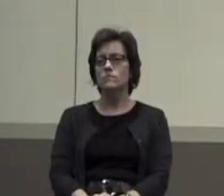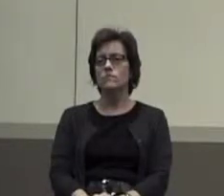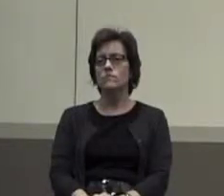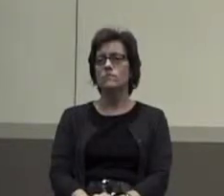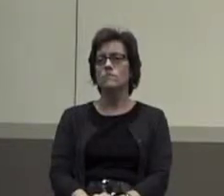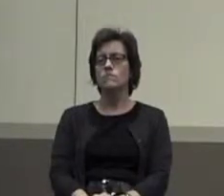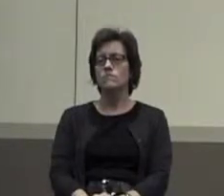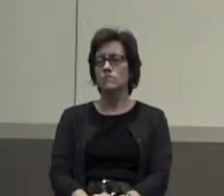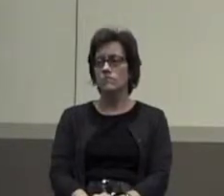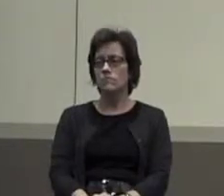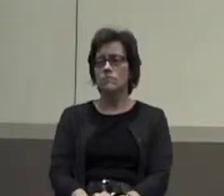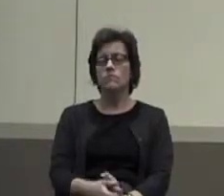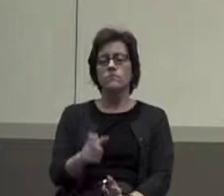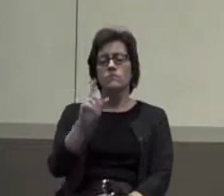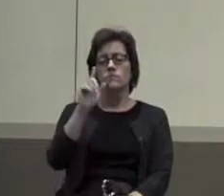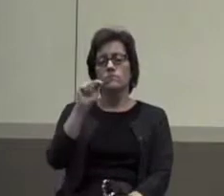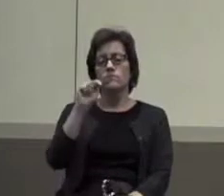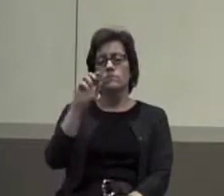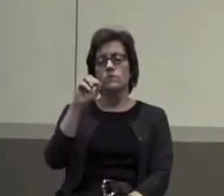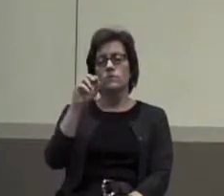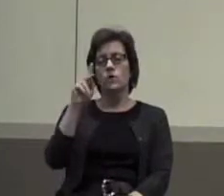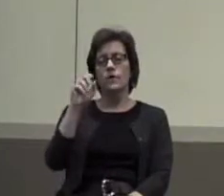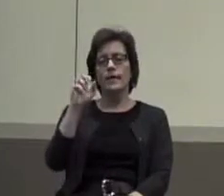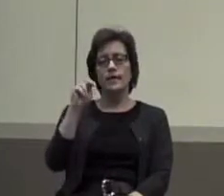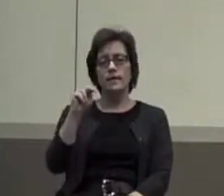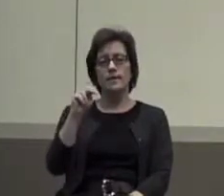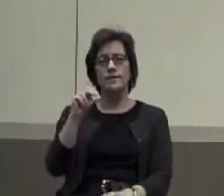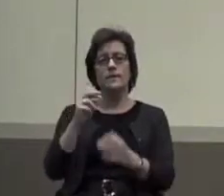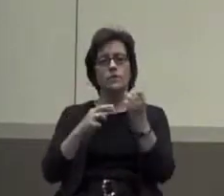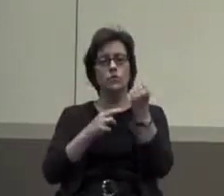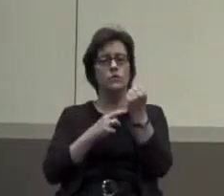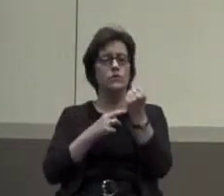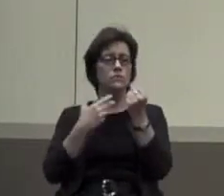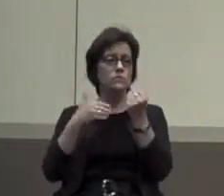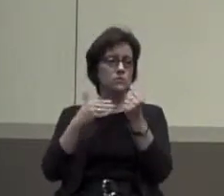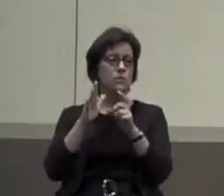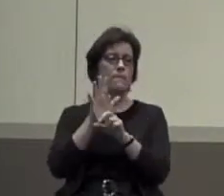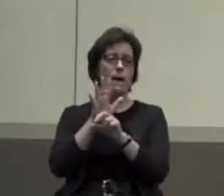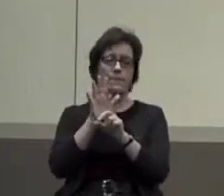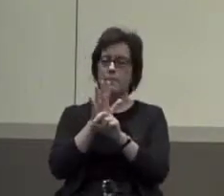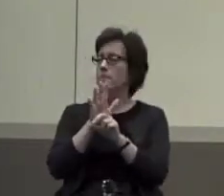Token reinforcers are pretty popular. Token